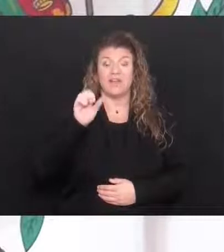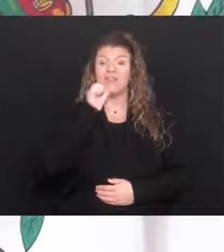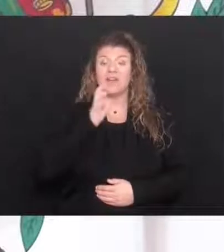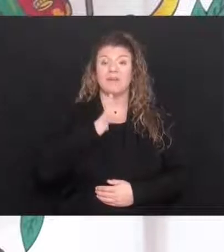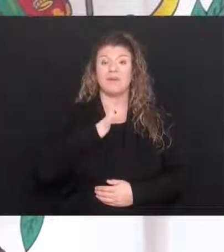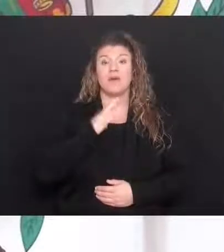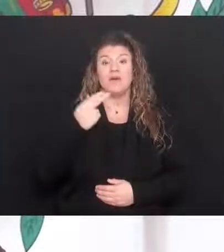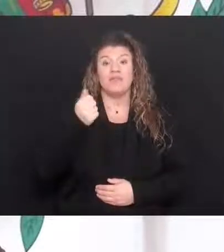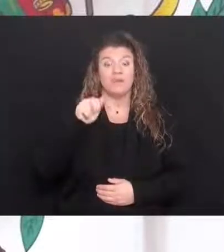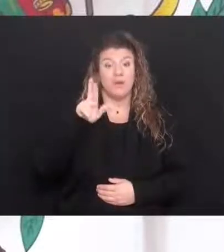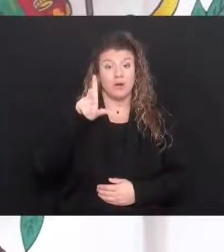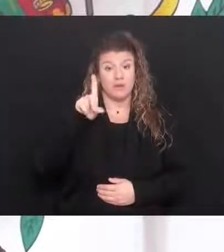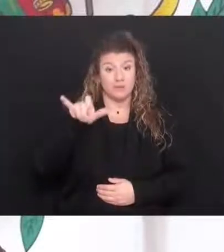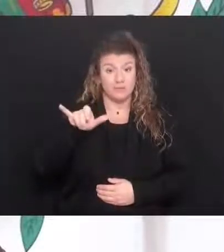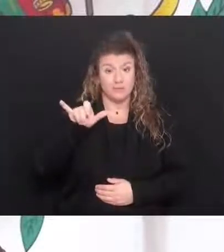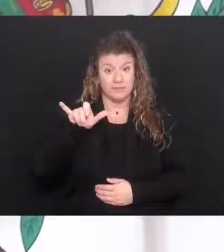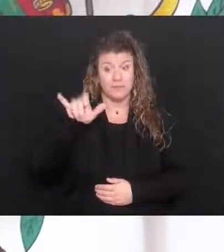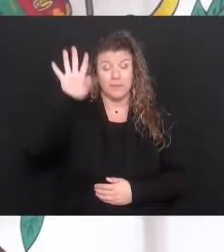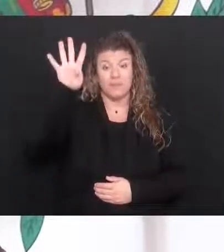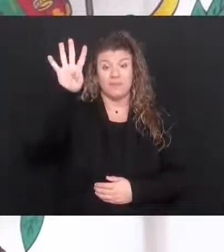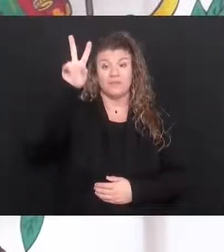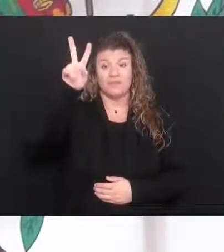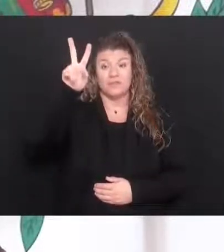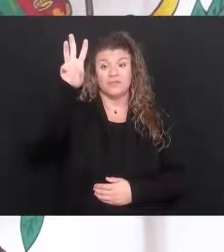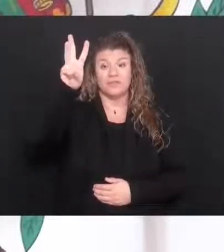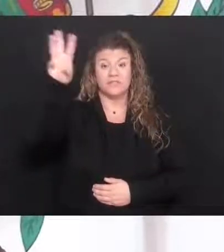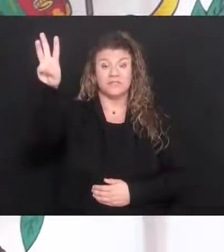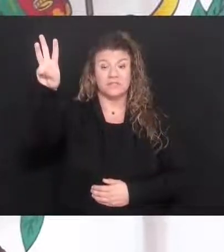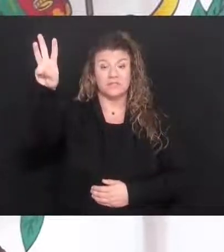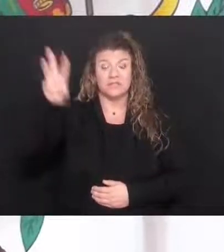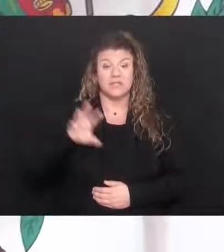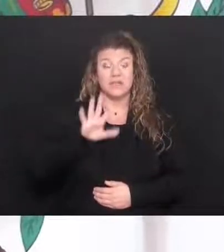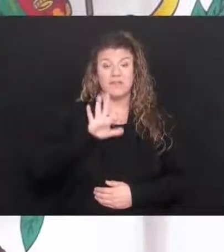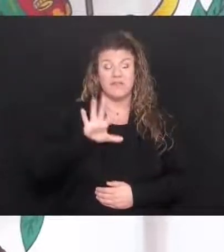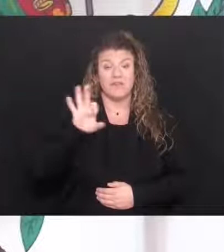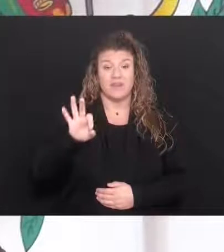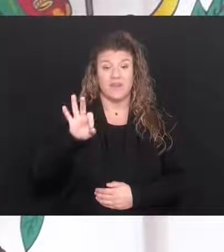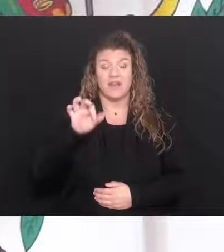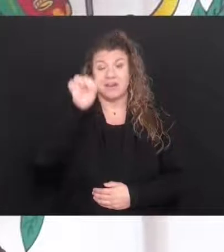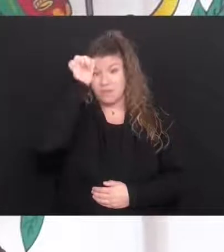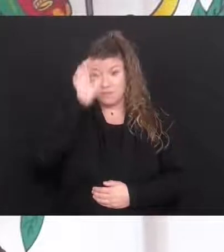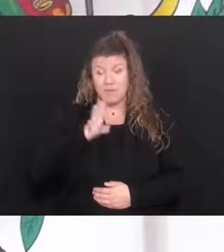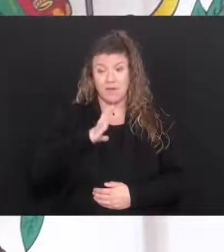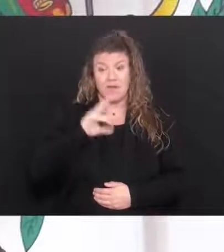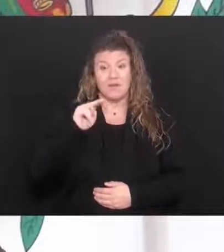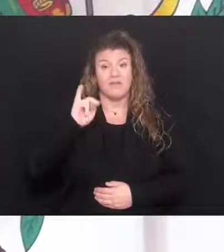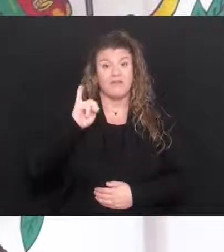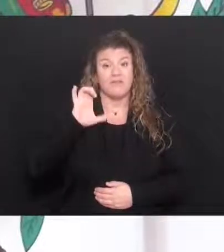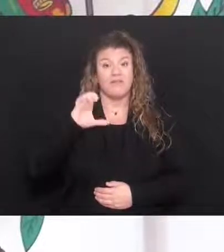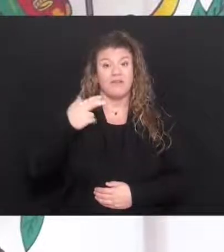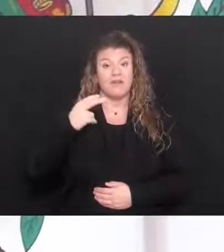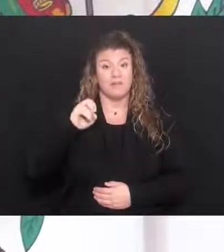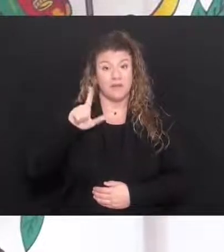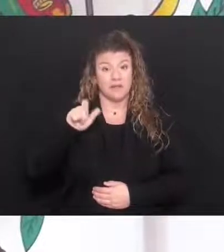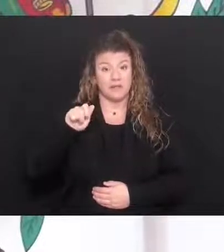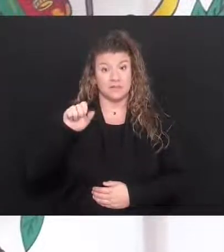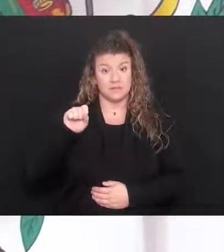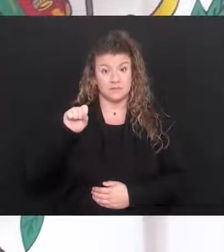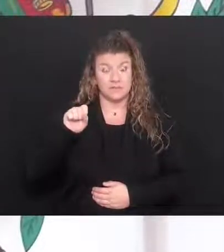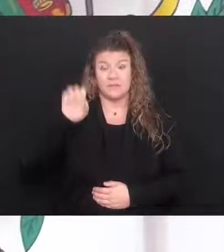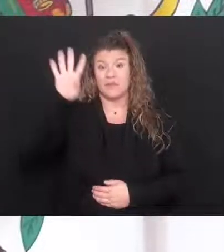female from Hardy County. The 4,266th death is a 59-year-old male from Nicholas County.